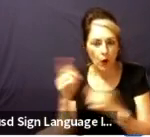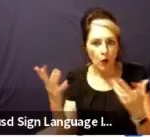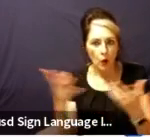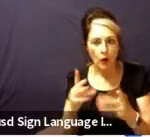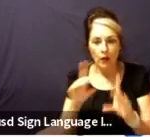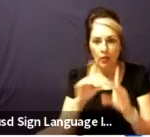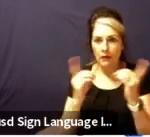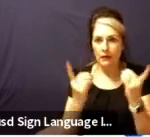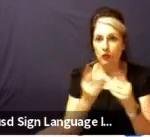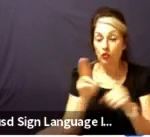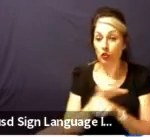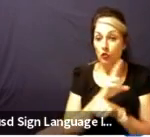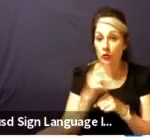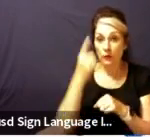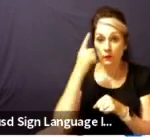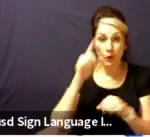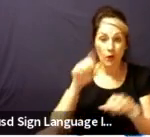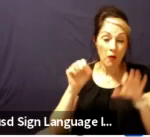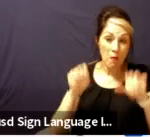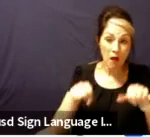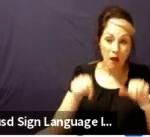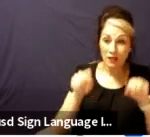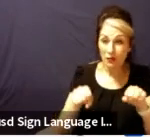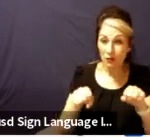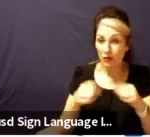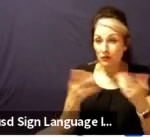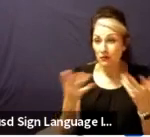is using for possible